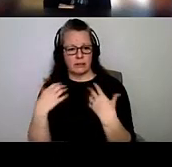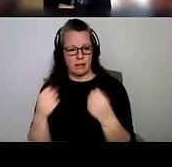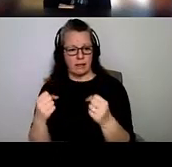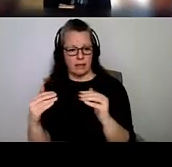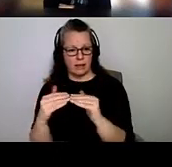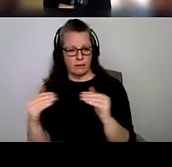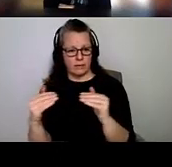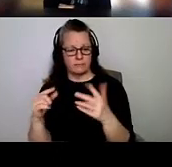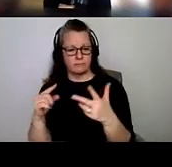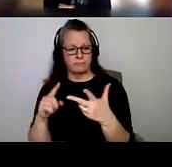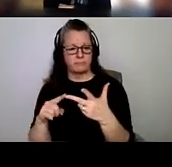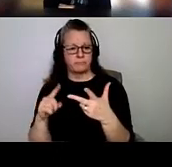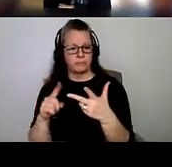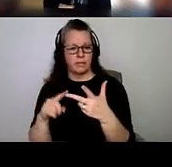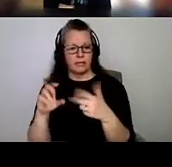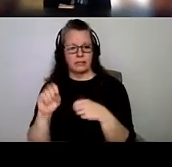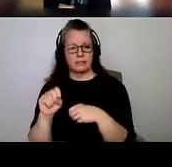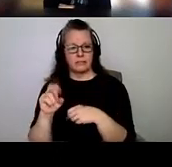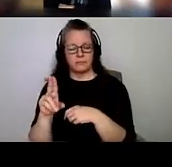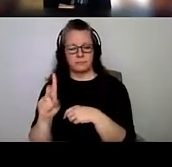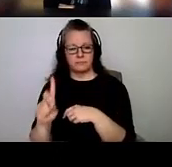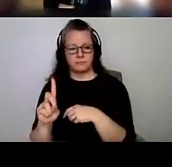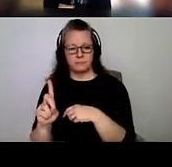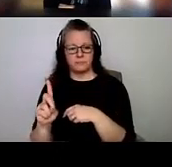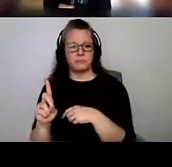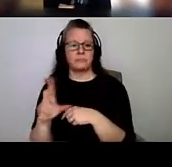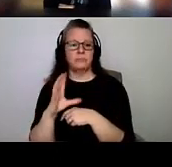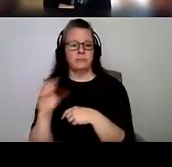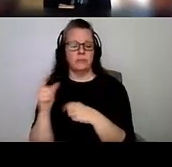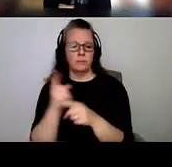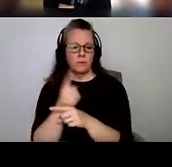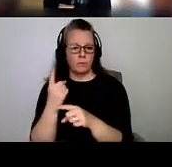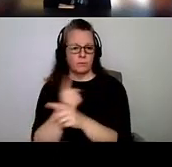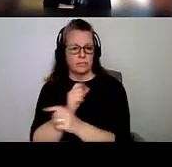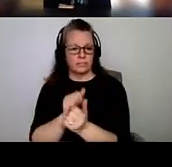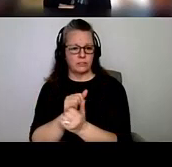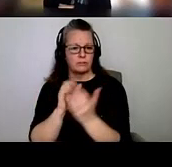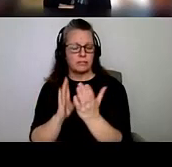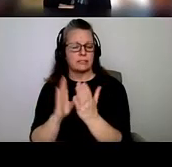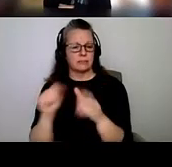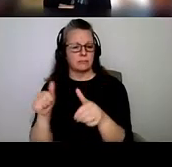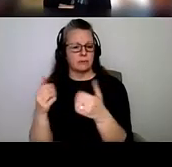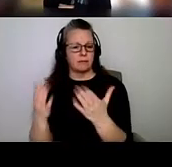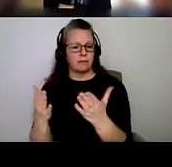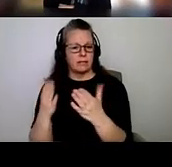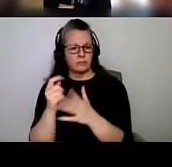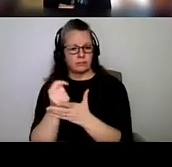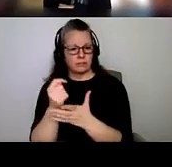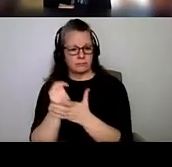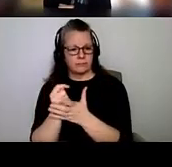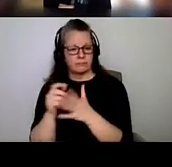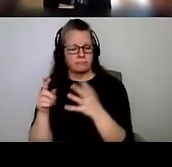It focuses on substance use disorder and appropriately addressing it and providing treatment. It does focus on clinical and